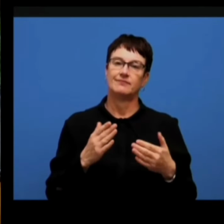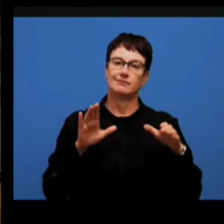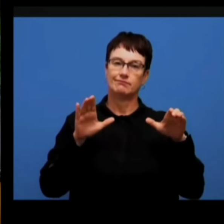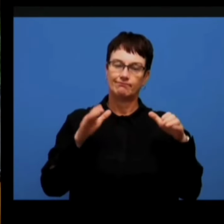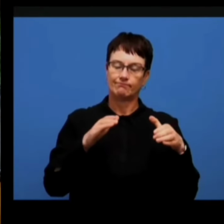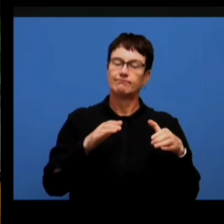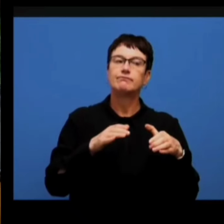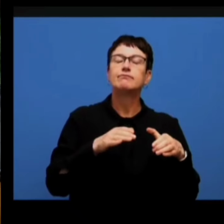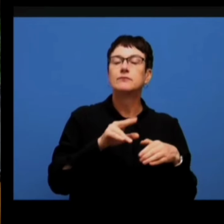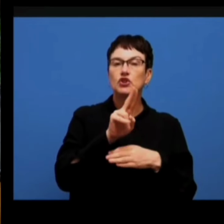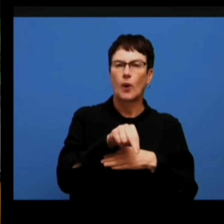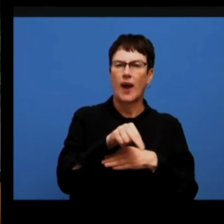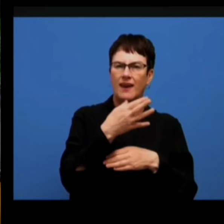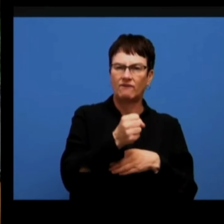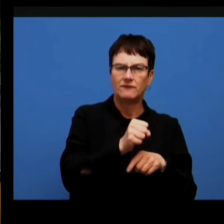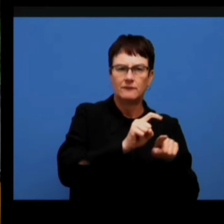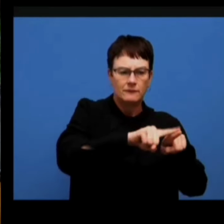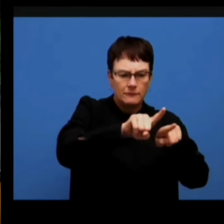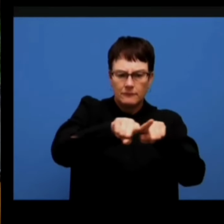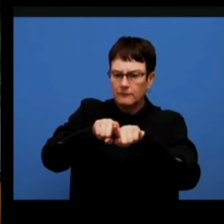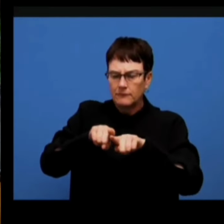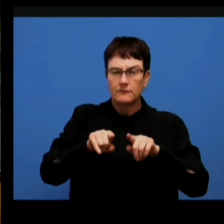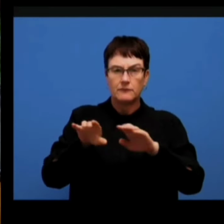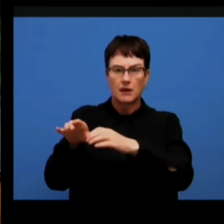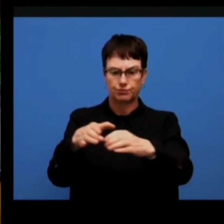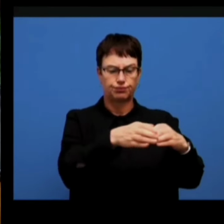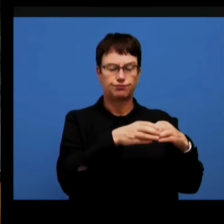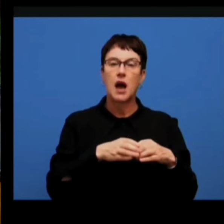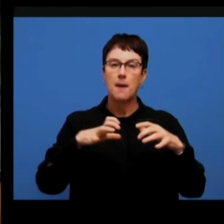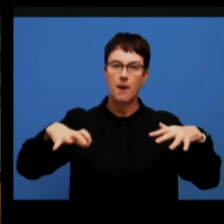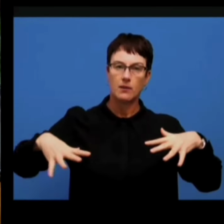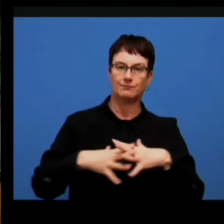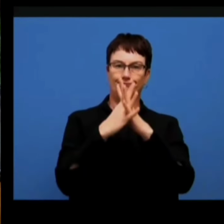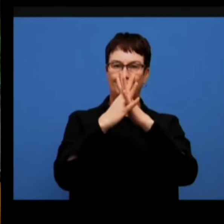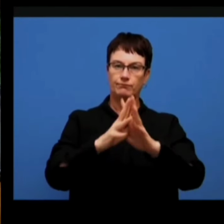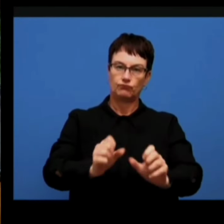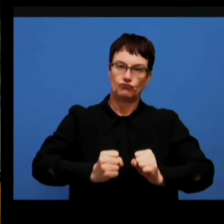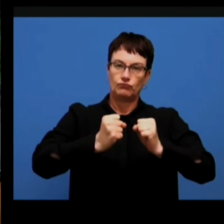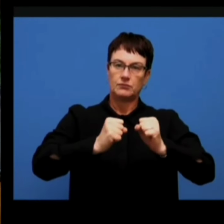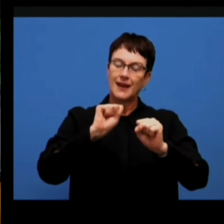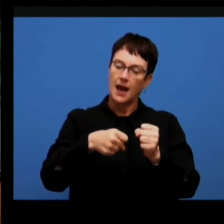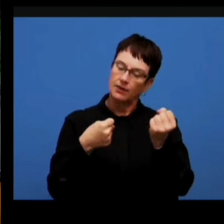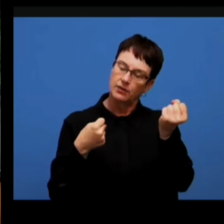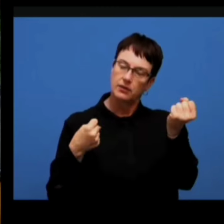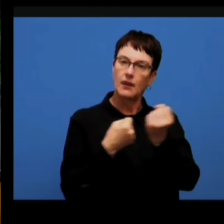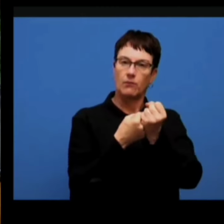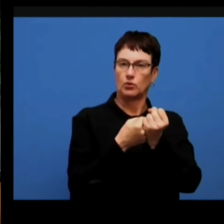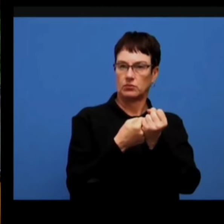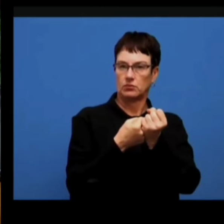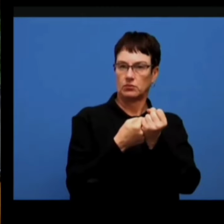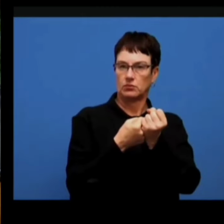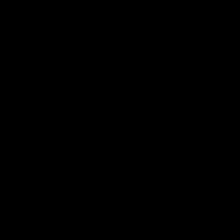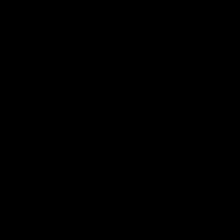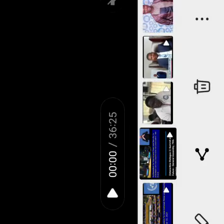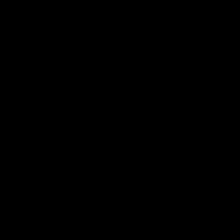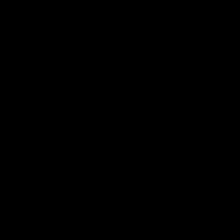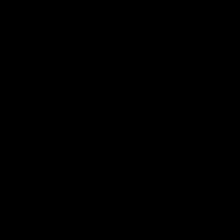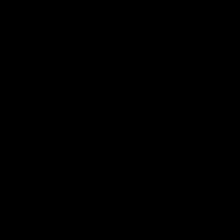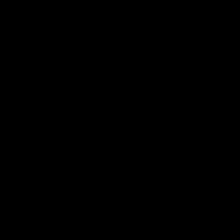other bodies to back UN peacemaking, peacekeeping, and peacebuilding. Second,